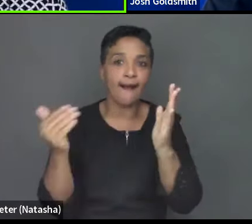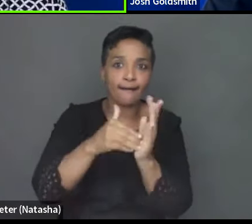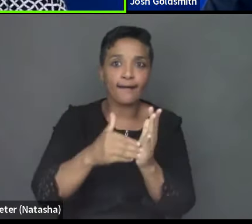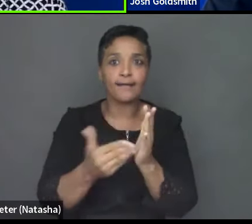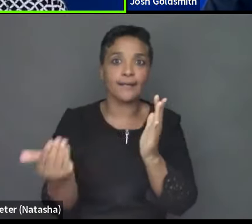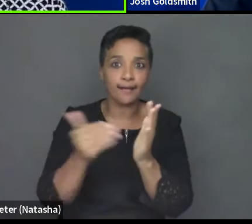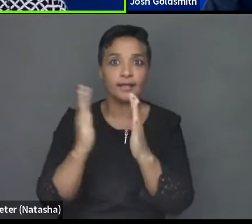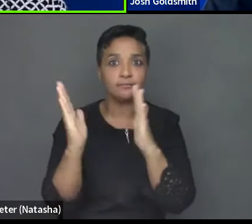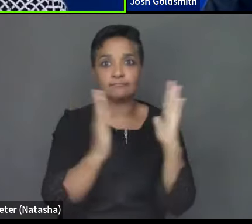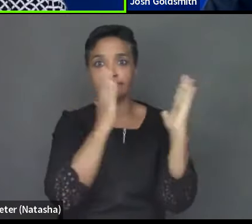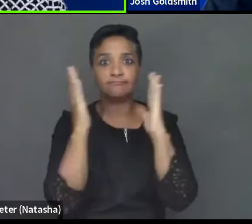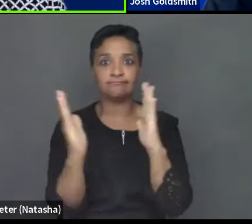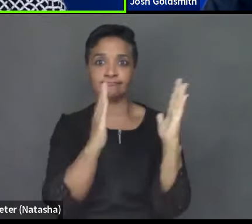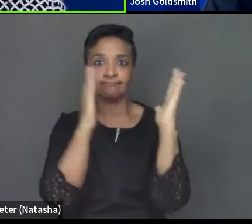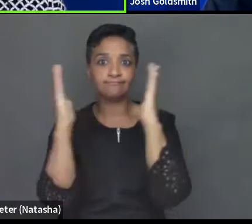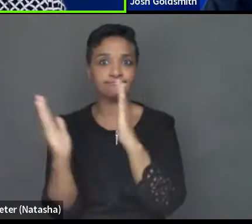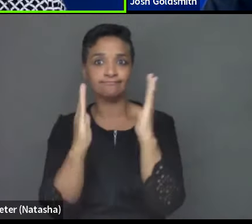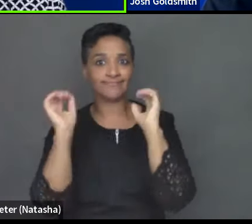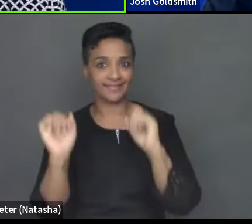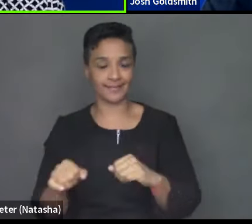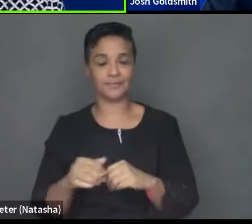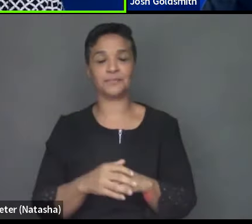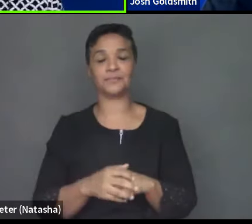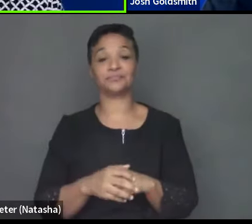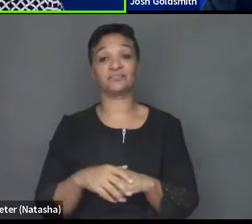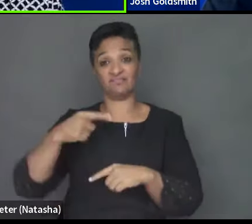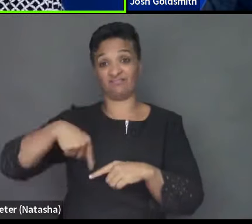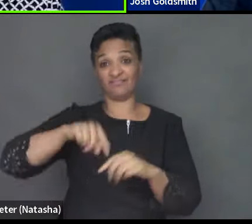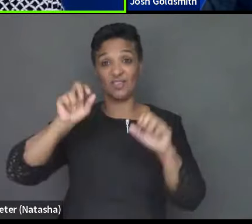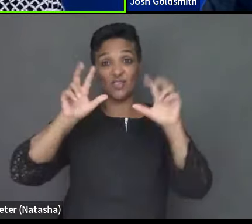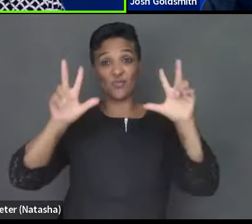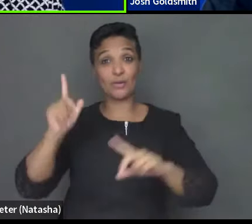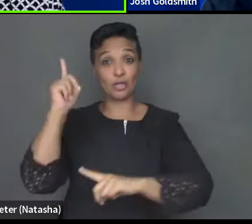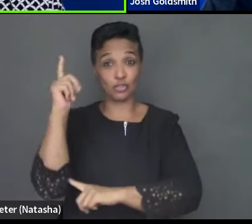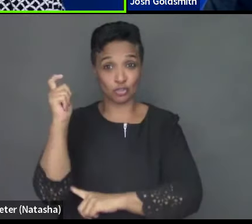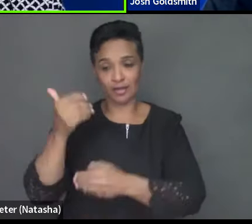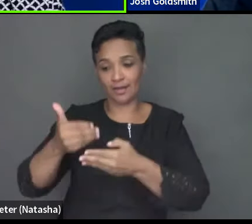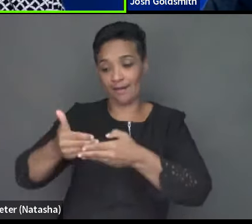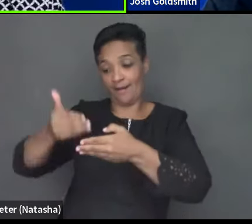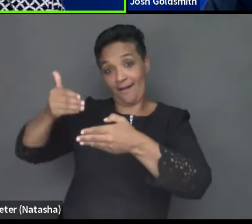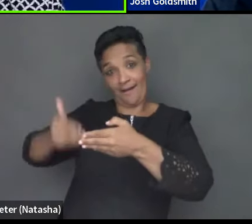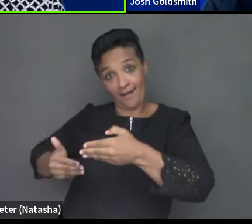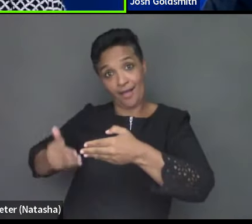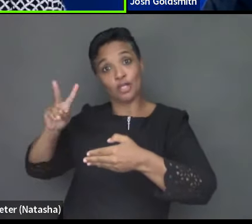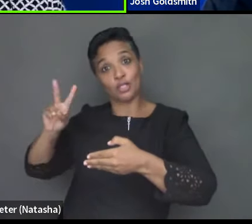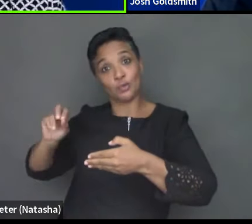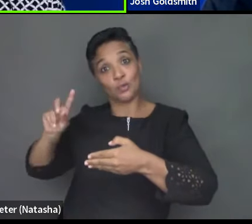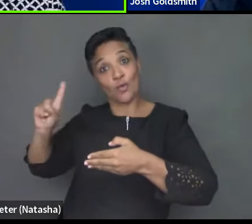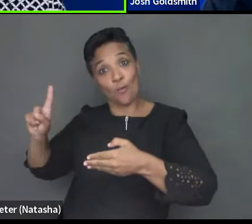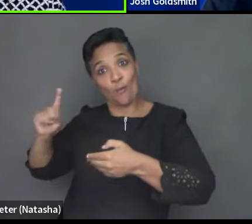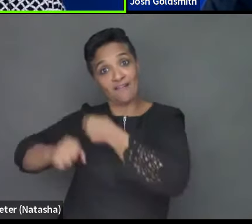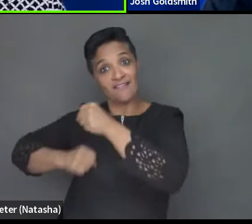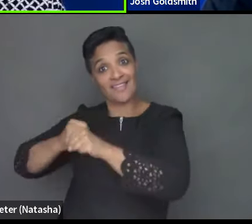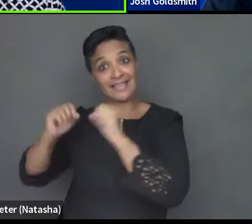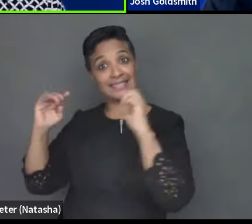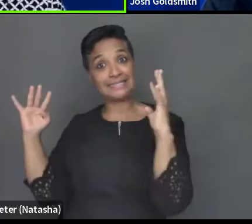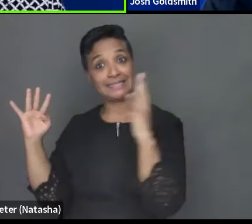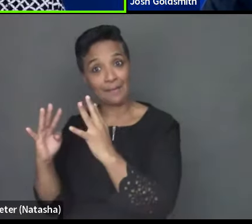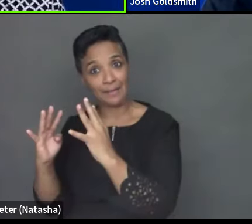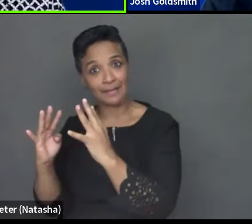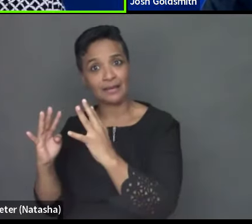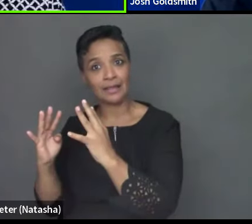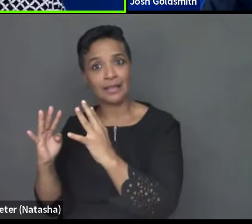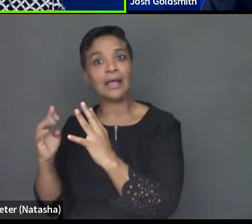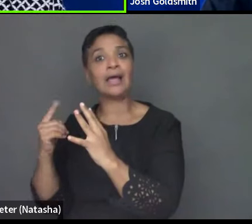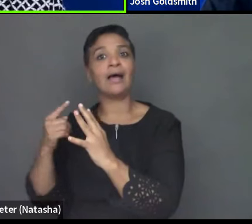let me tell you, Josh said at the beginning that there was the 2021 Innovation in Interpreting Summit. I keep watching the videos